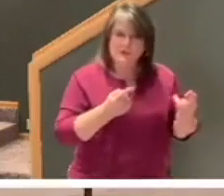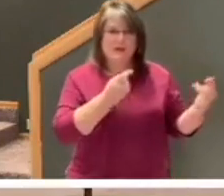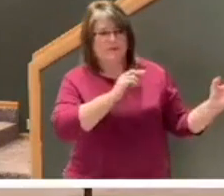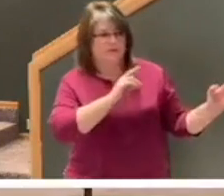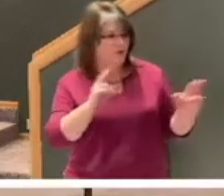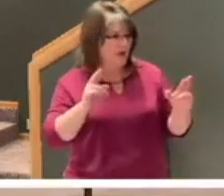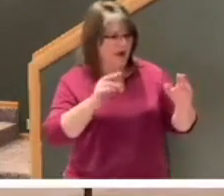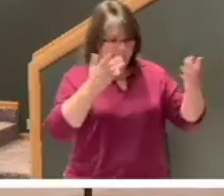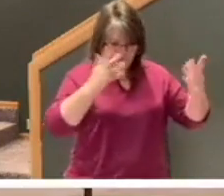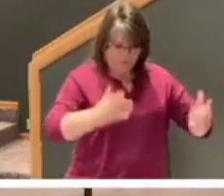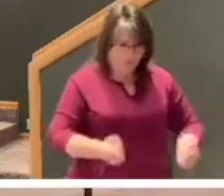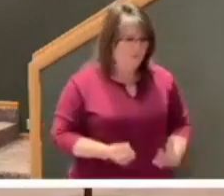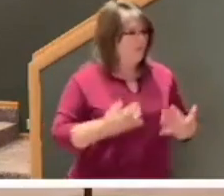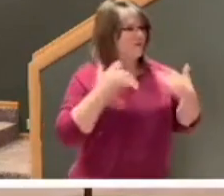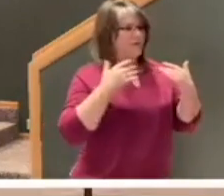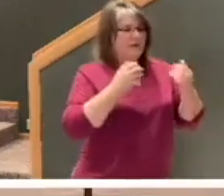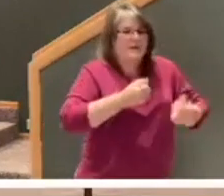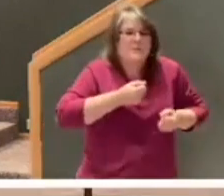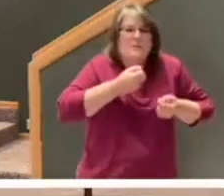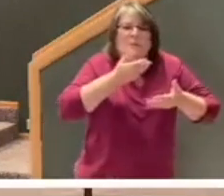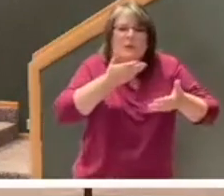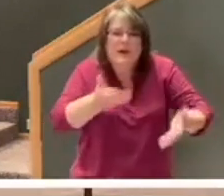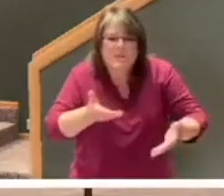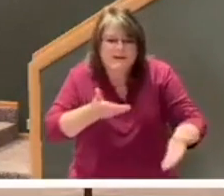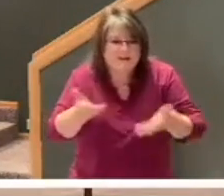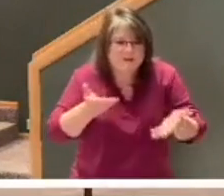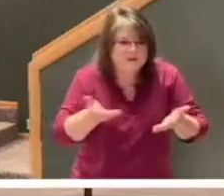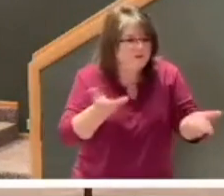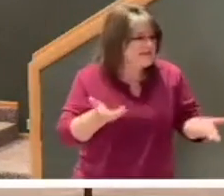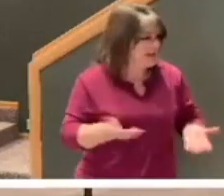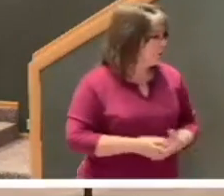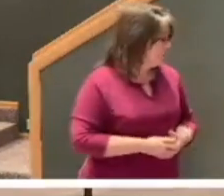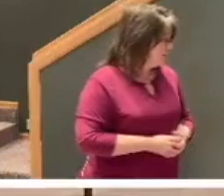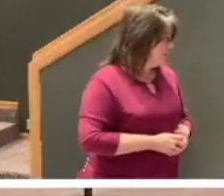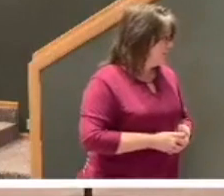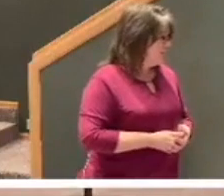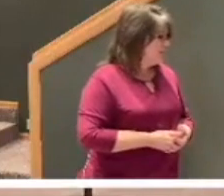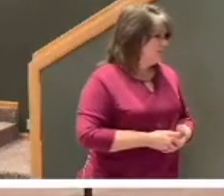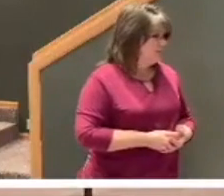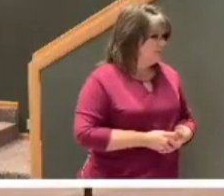already filled. Like, let me pour out myself in service around here.